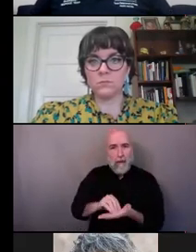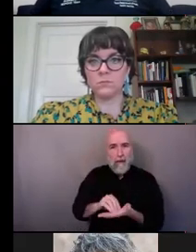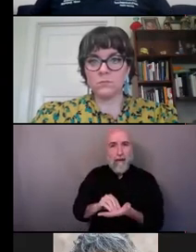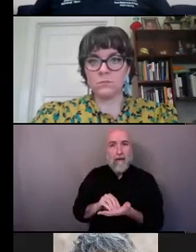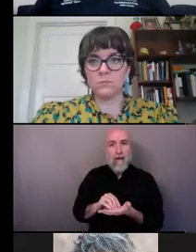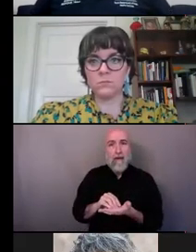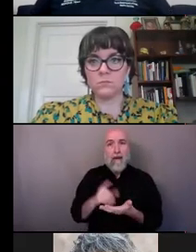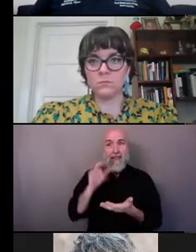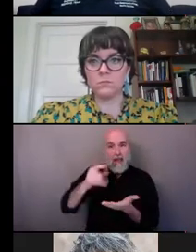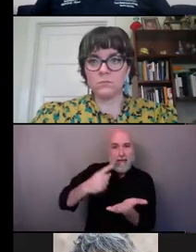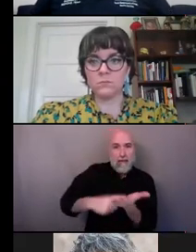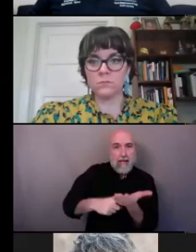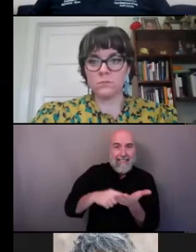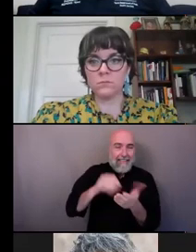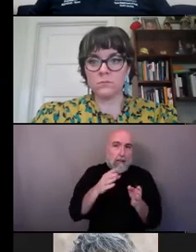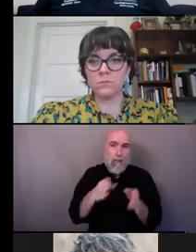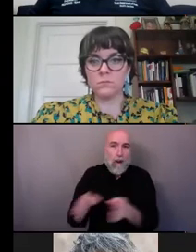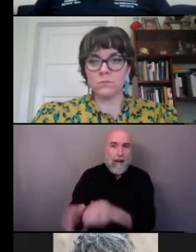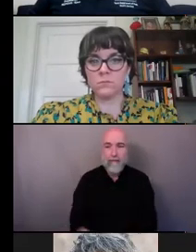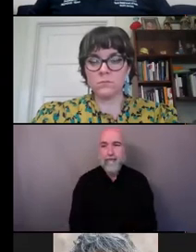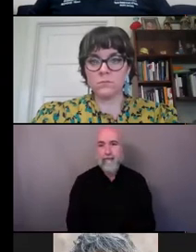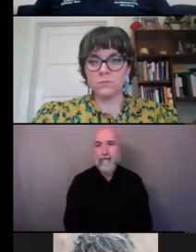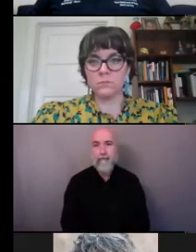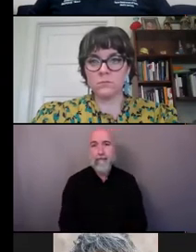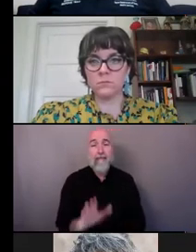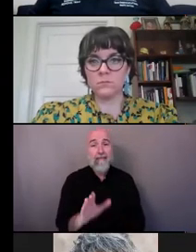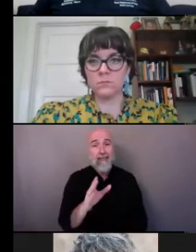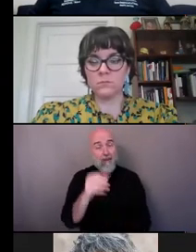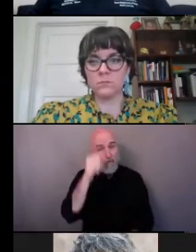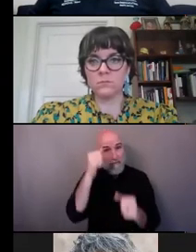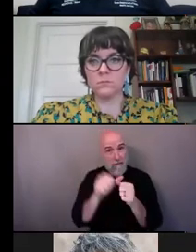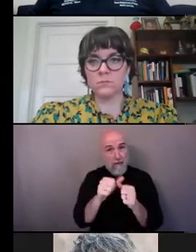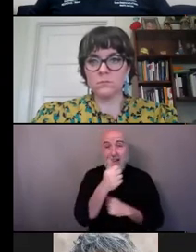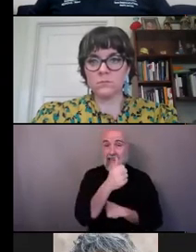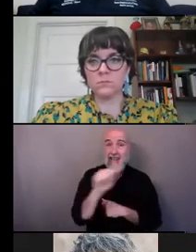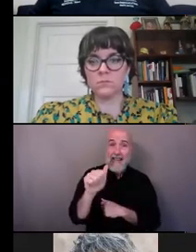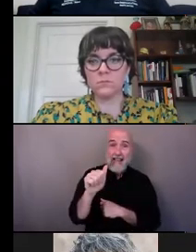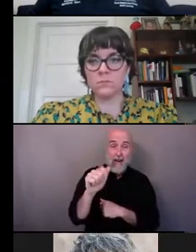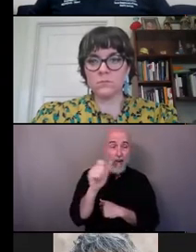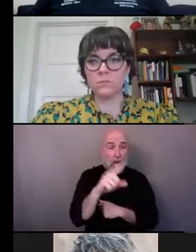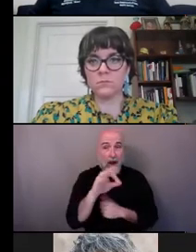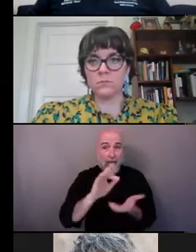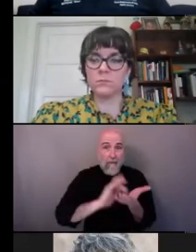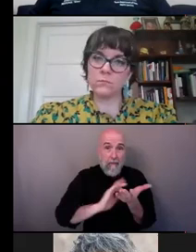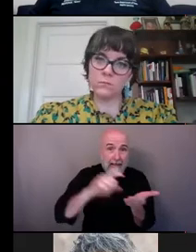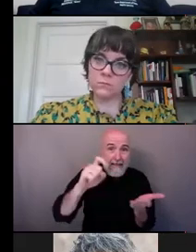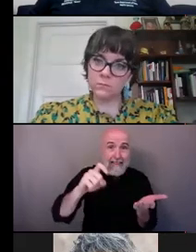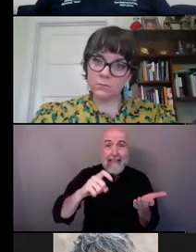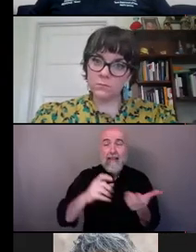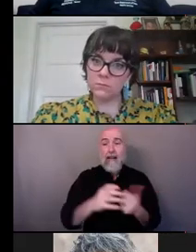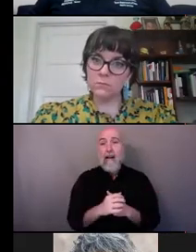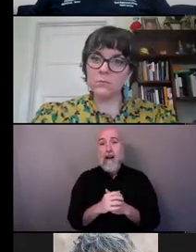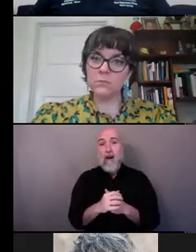that discussion in some way, keeping in mind that any questions of a medical nature that